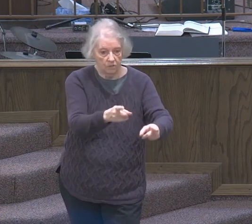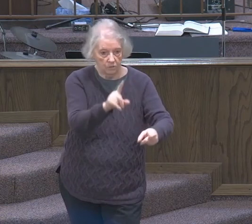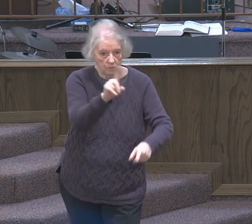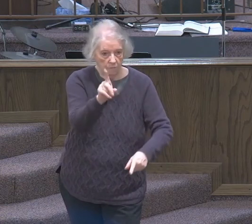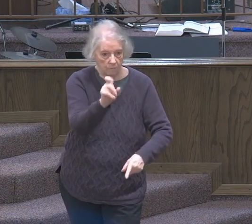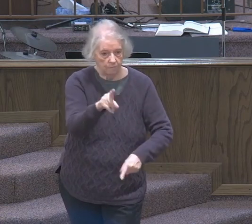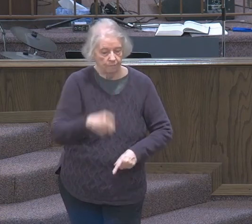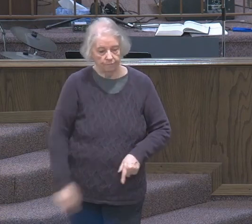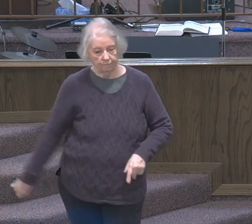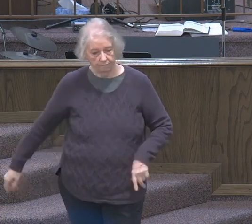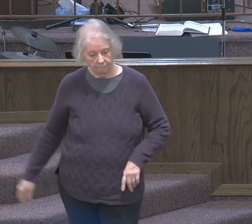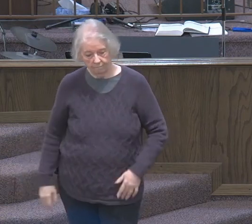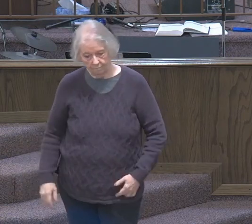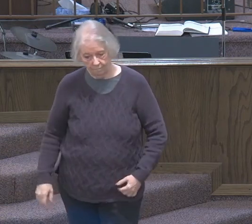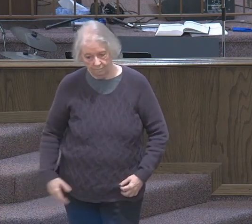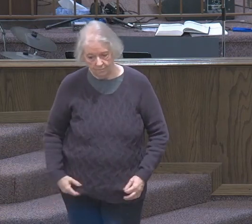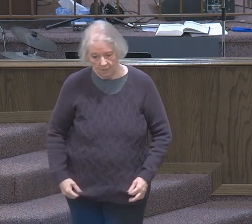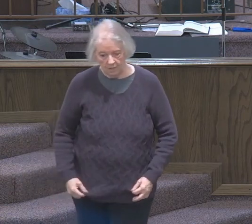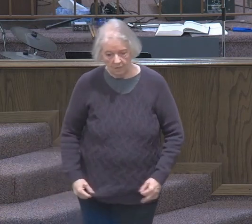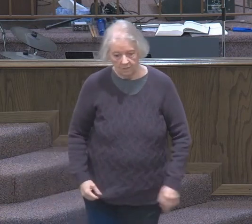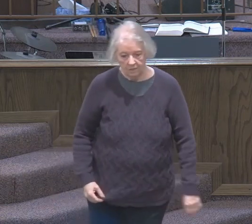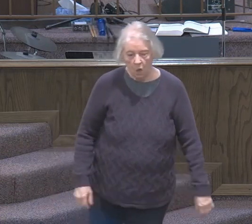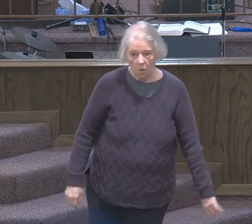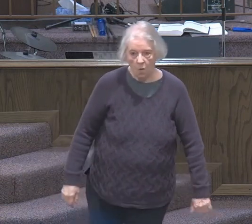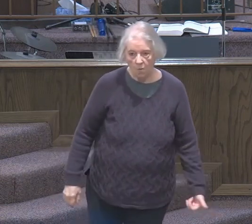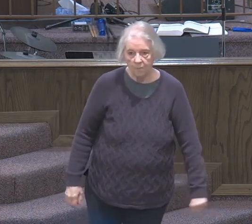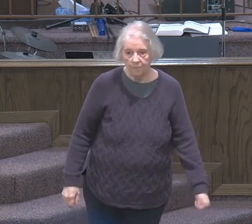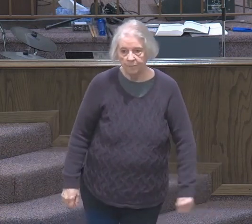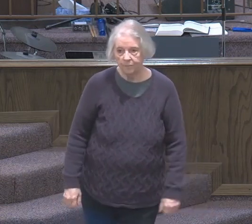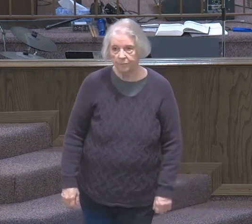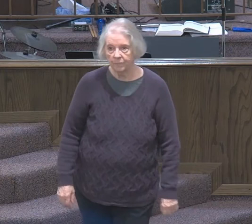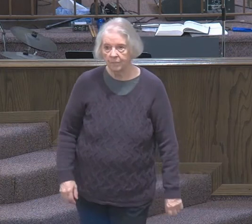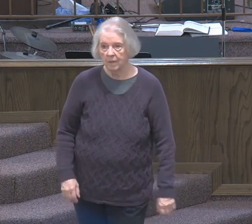their initial response was they recognized their need.